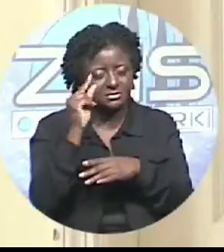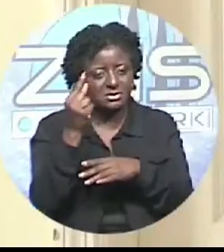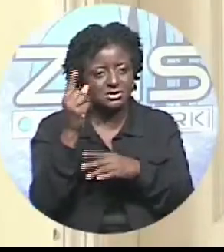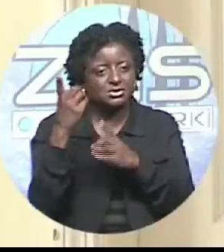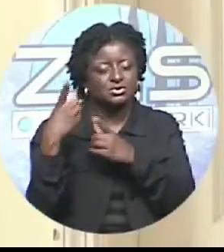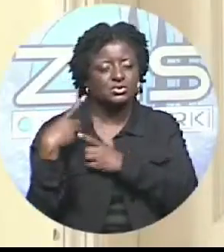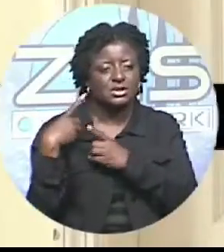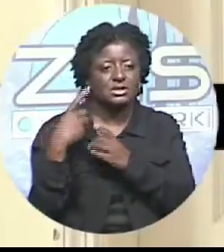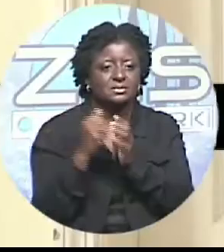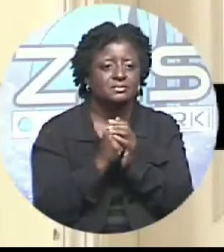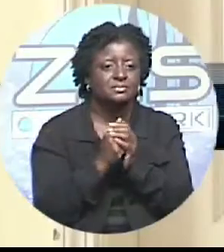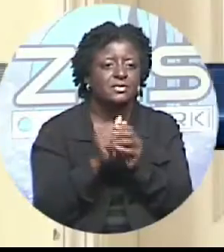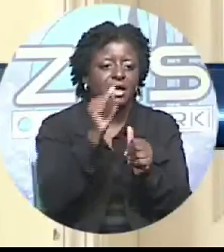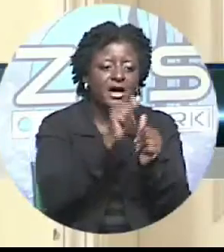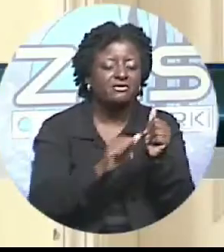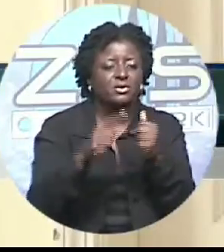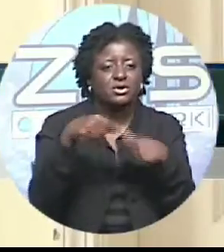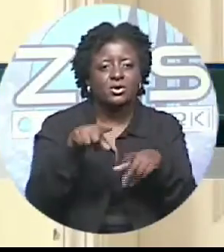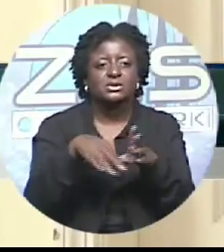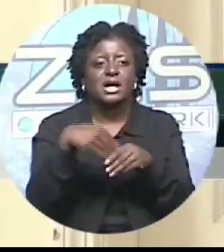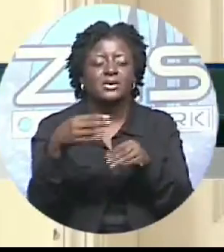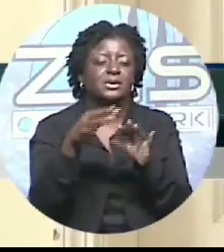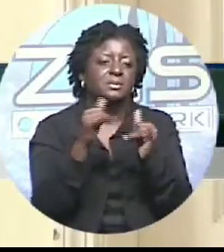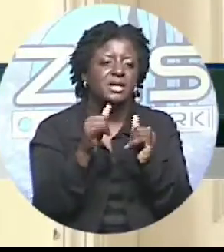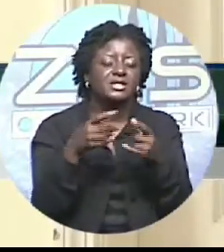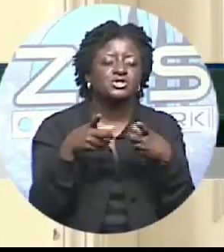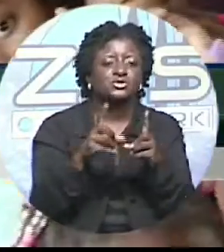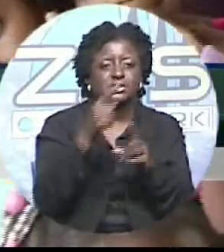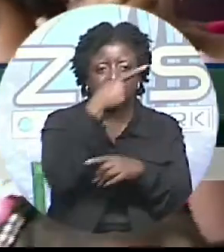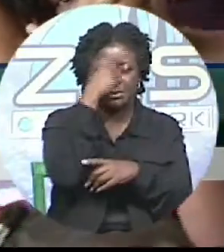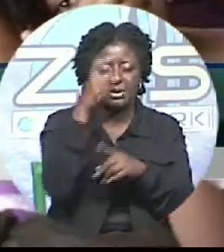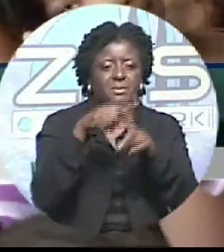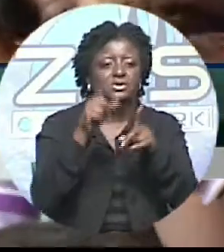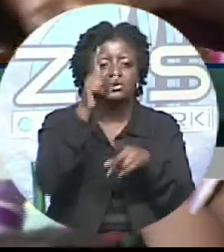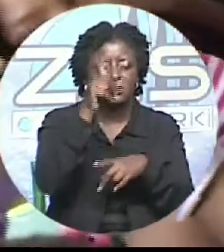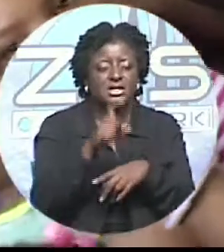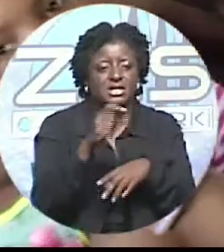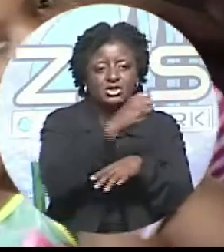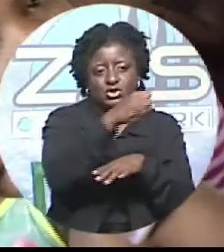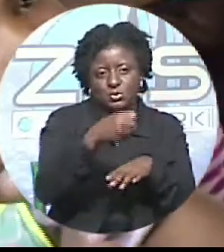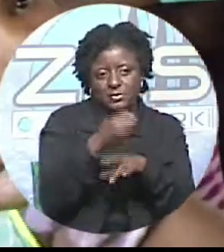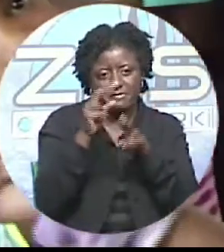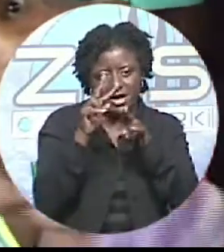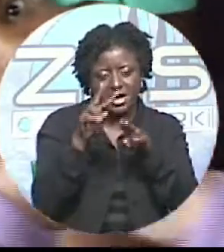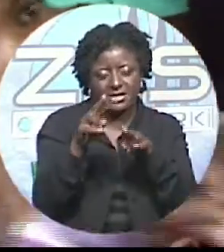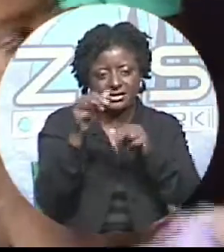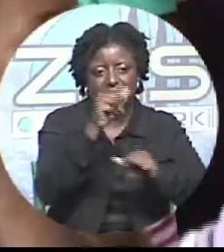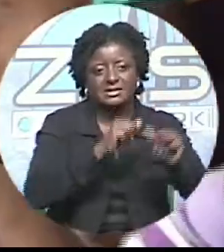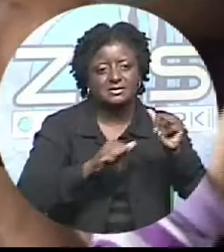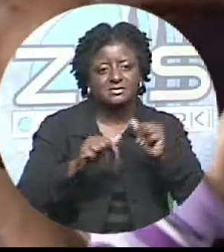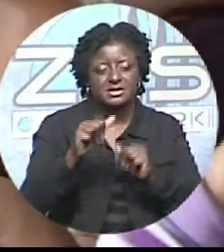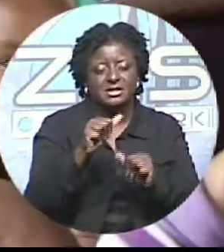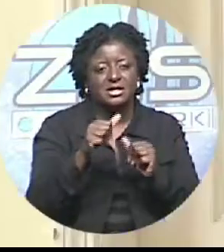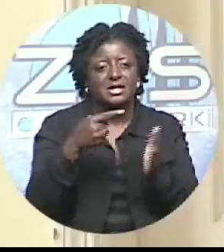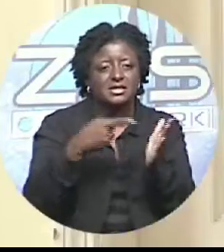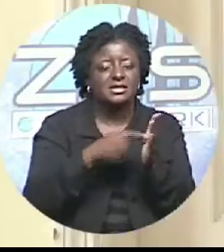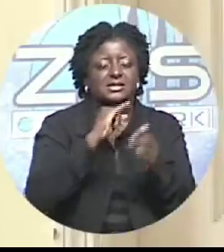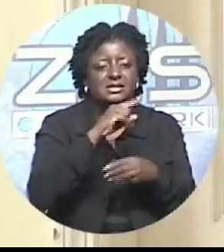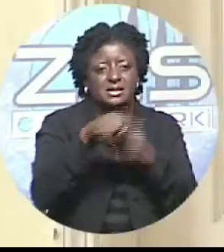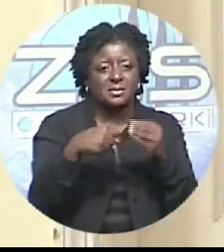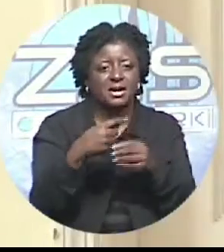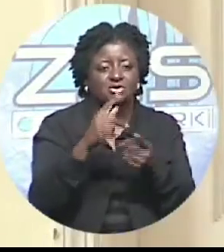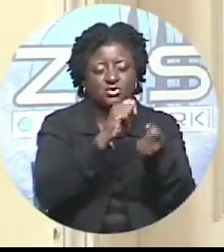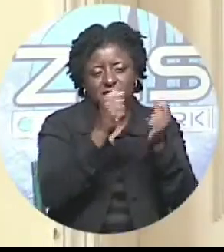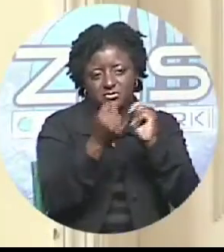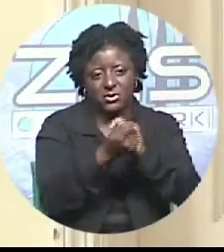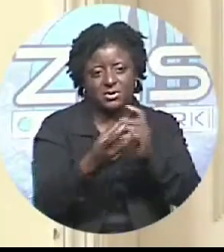goes out and plays in the summer, but you need supervised activity, and they're getting supervised activity. That's what we're about. It's about transforming the lives